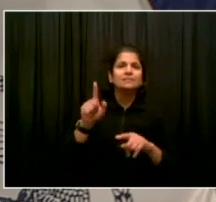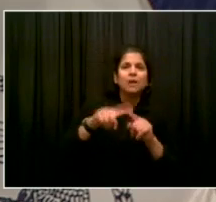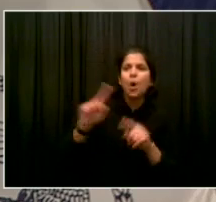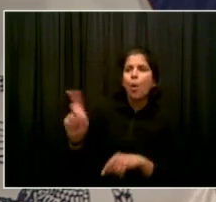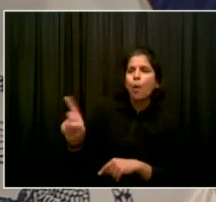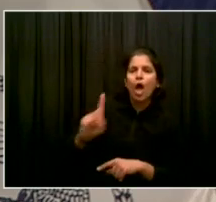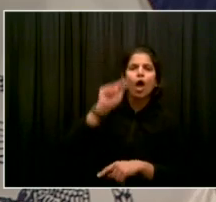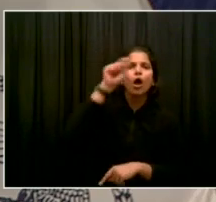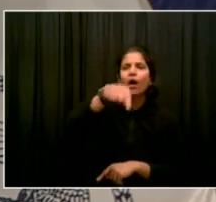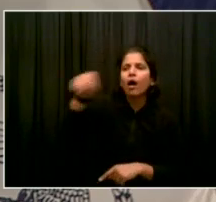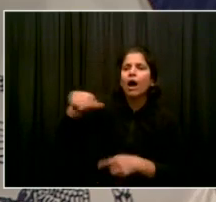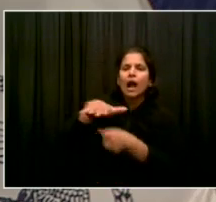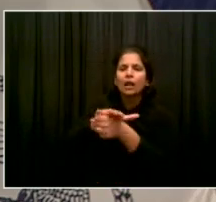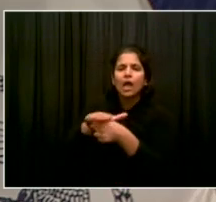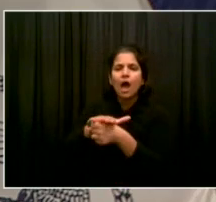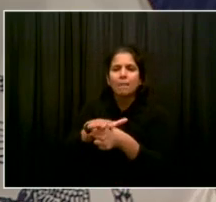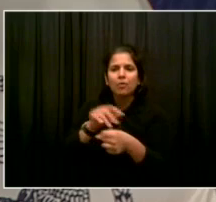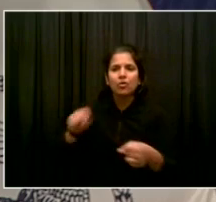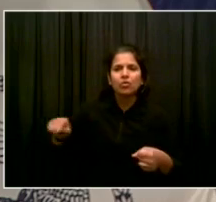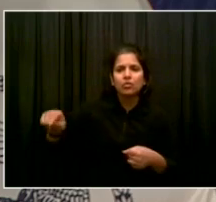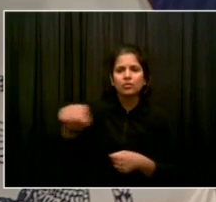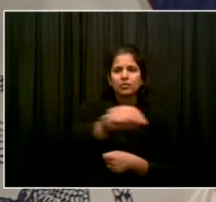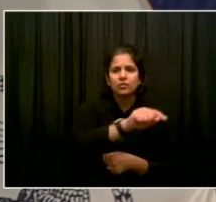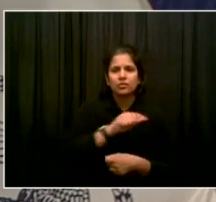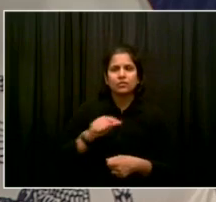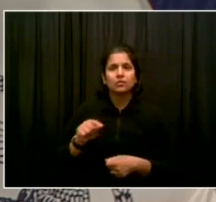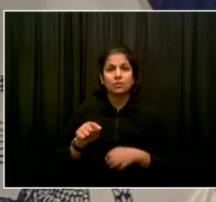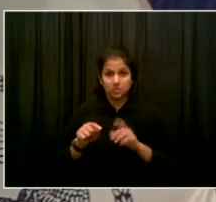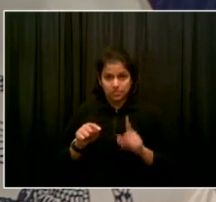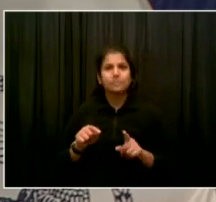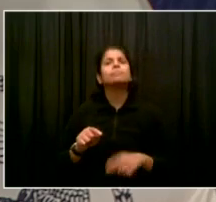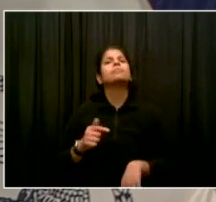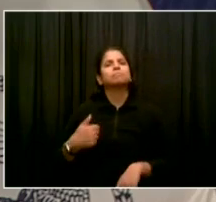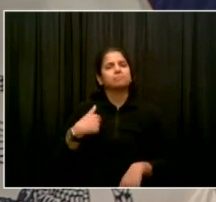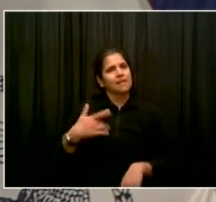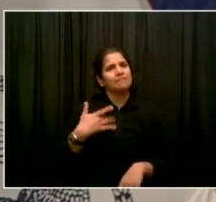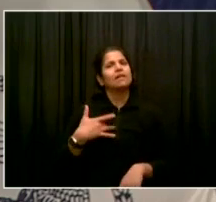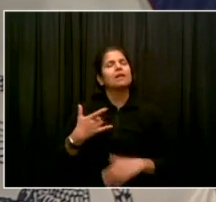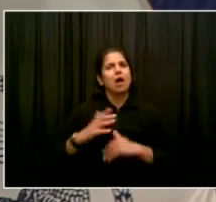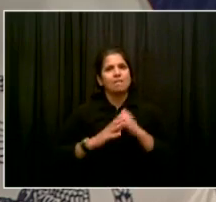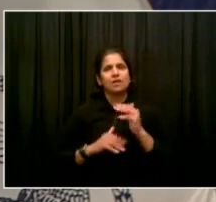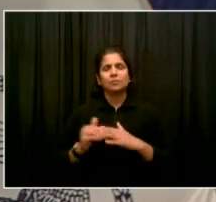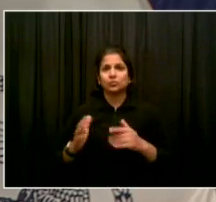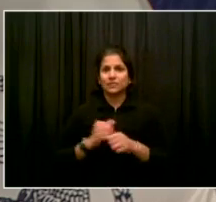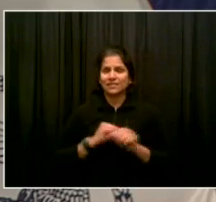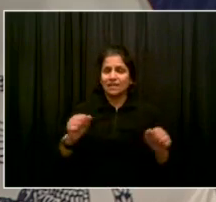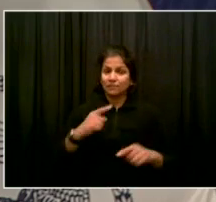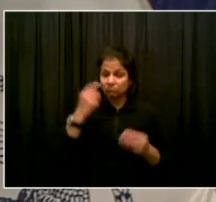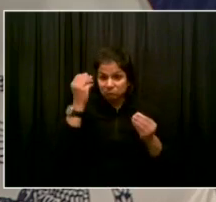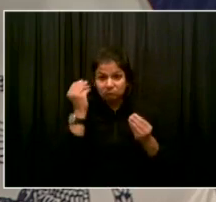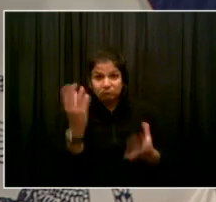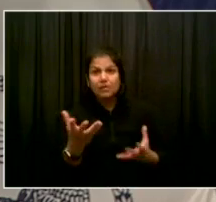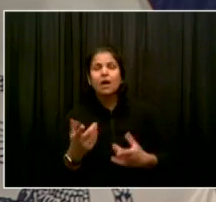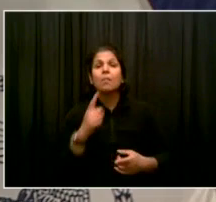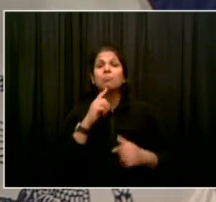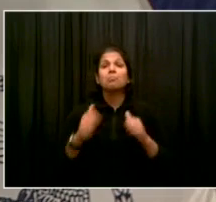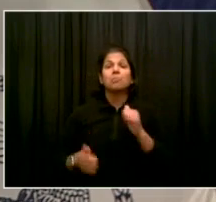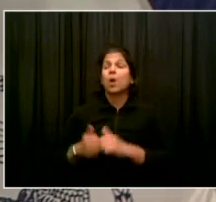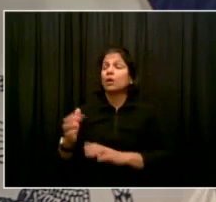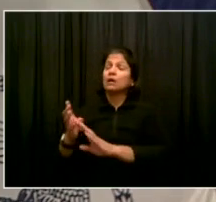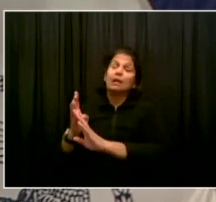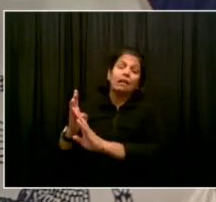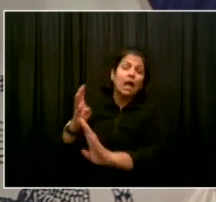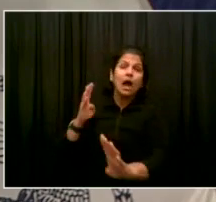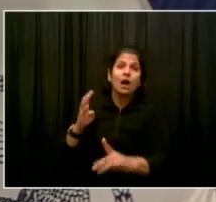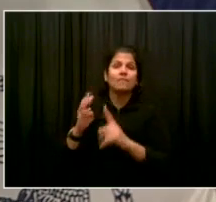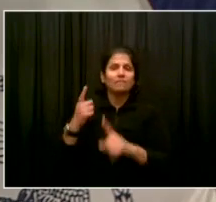is a lot of the biggest lines we've seen have been at private providers. They, of course, have to turn